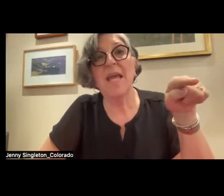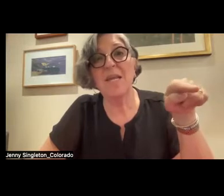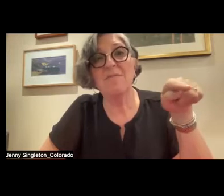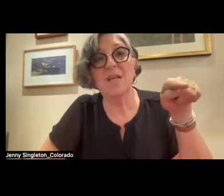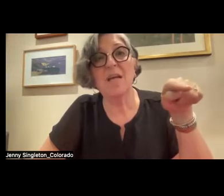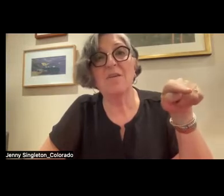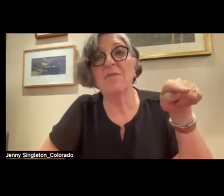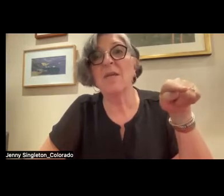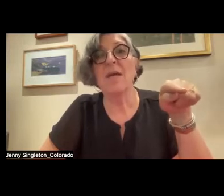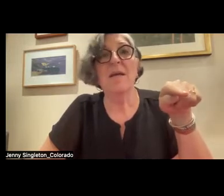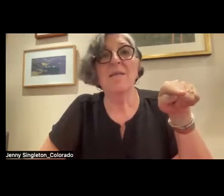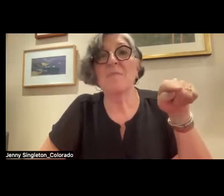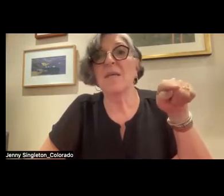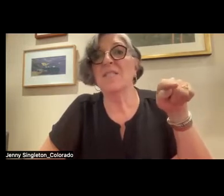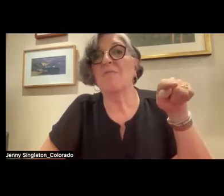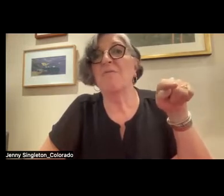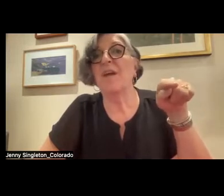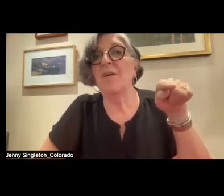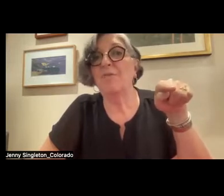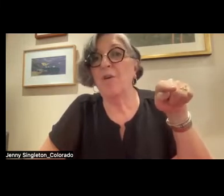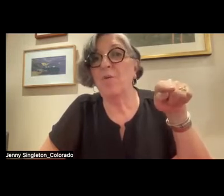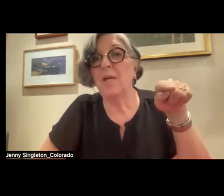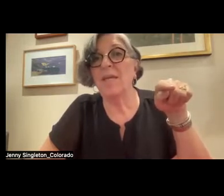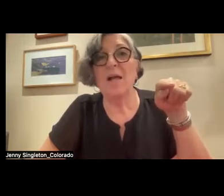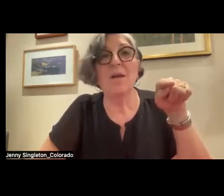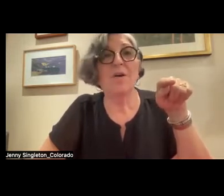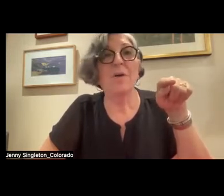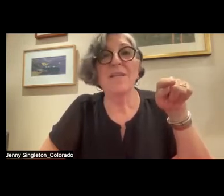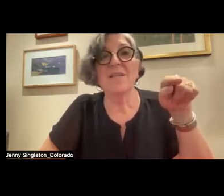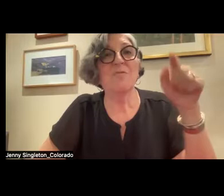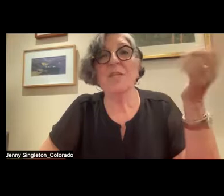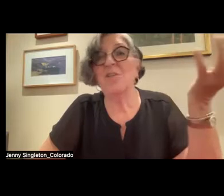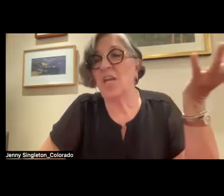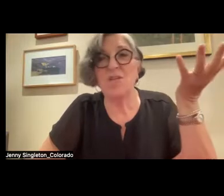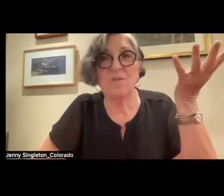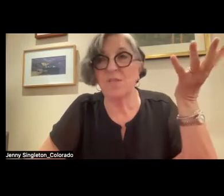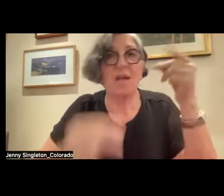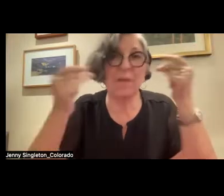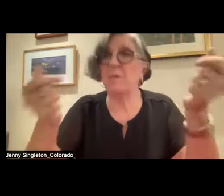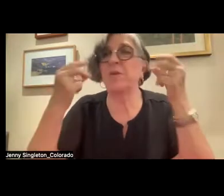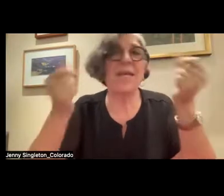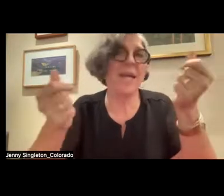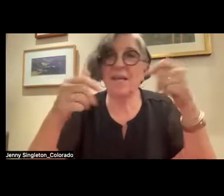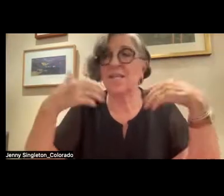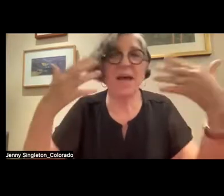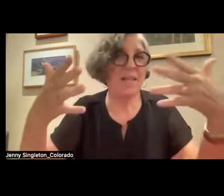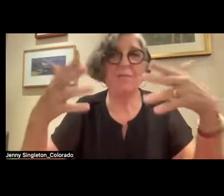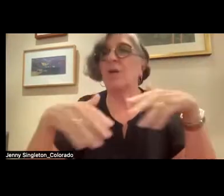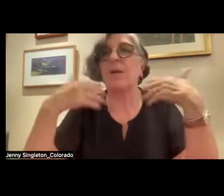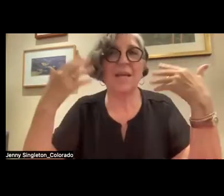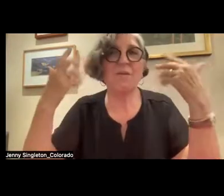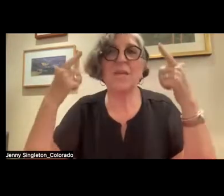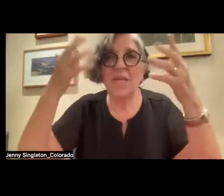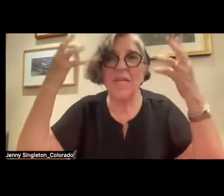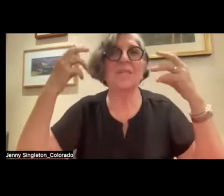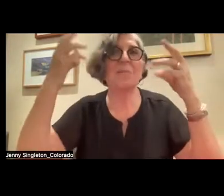that for native signers, something that is a very frequent yellow doesn't really change over time. Like, people can get it, it's highly